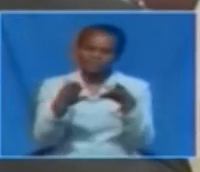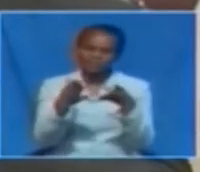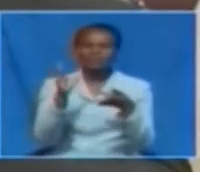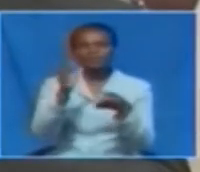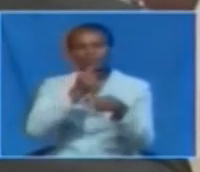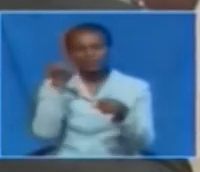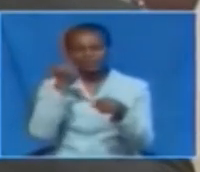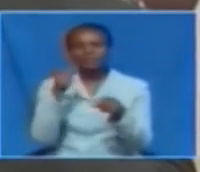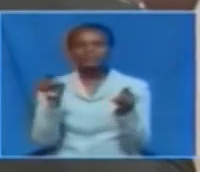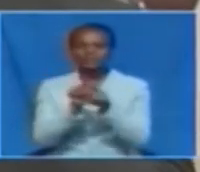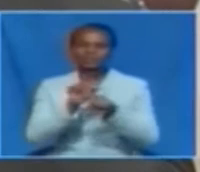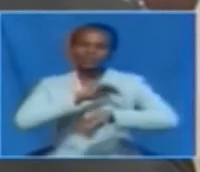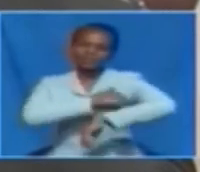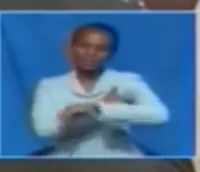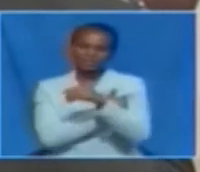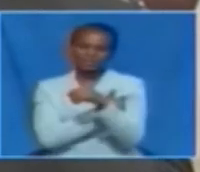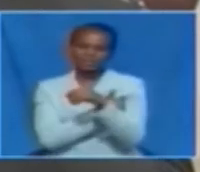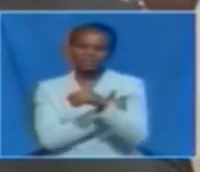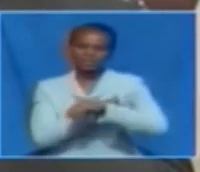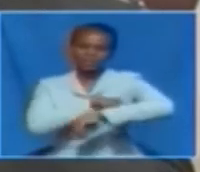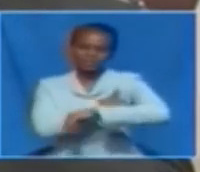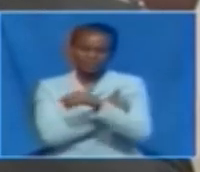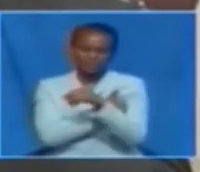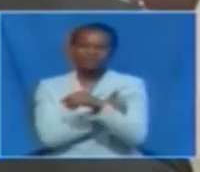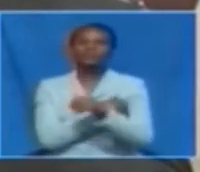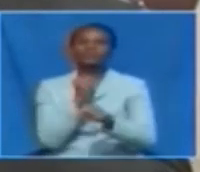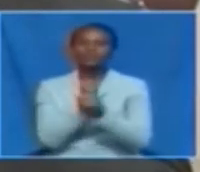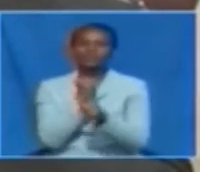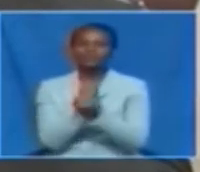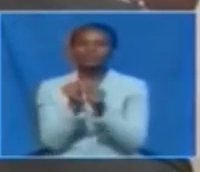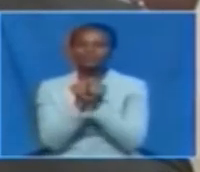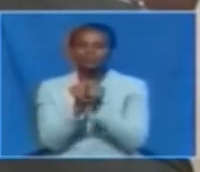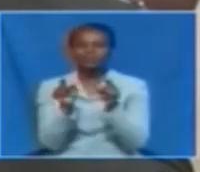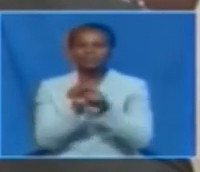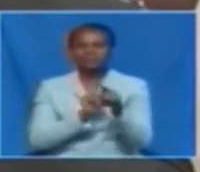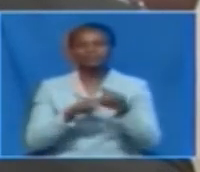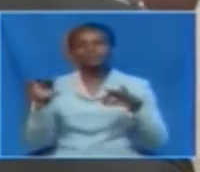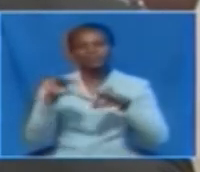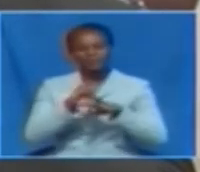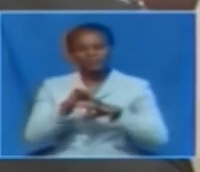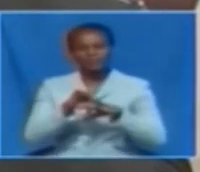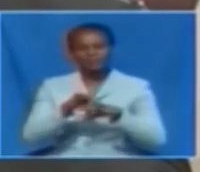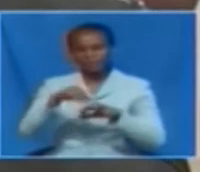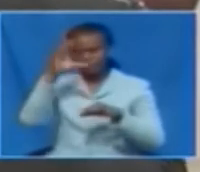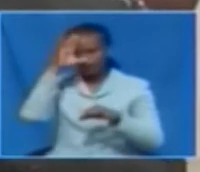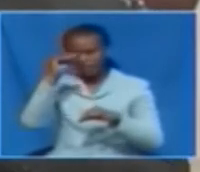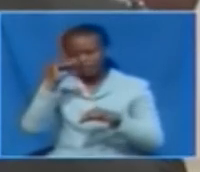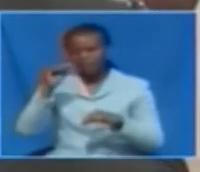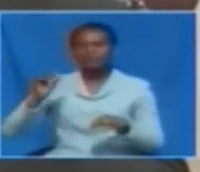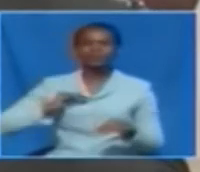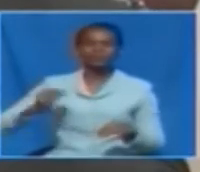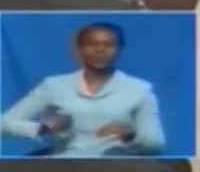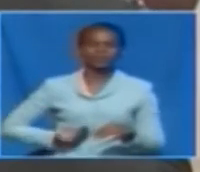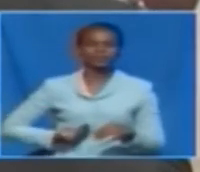like a marriage. A marriage is a partnership. It's almost an alliance between a male and a